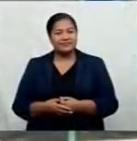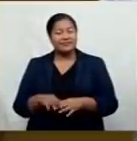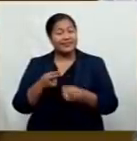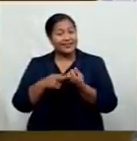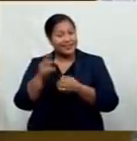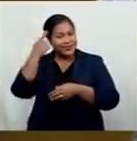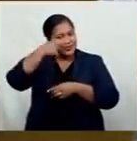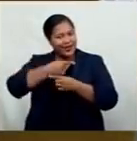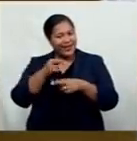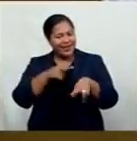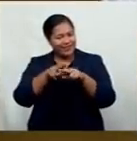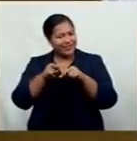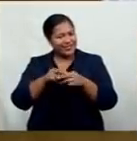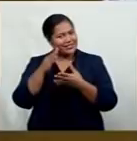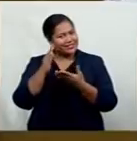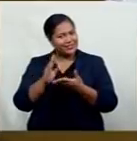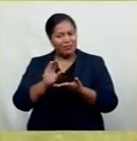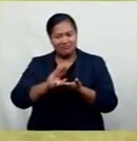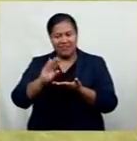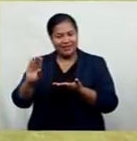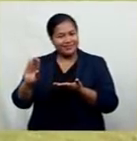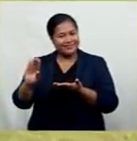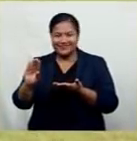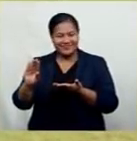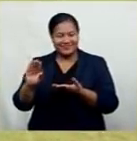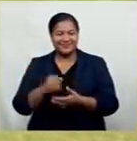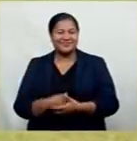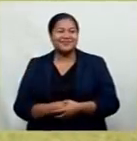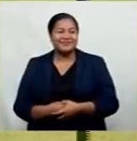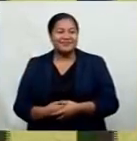In the news tonight, Fiji stops USP funding.